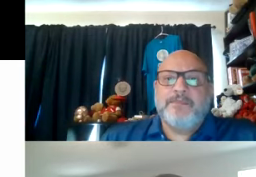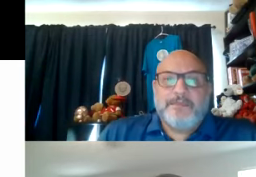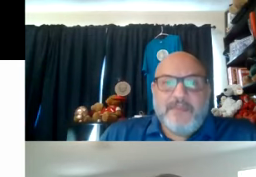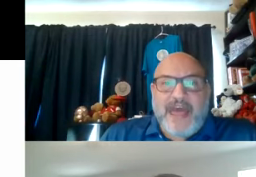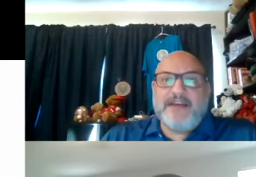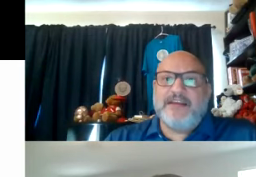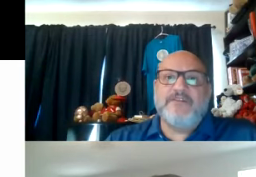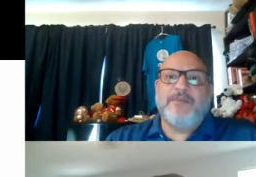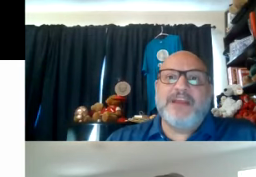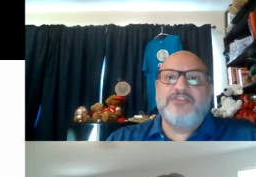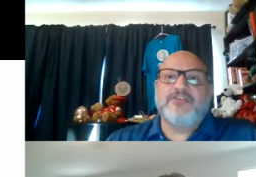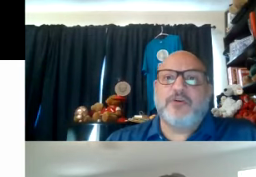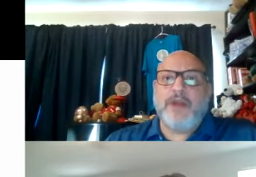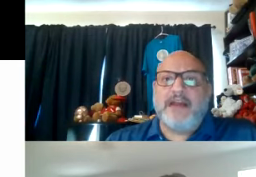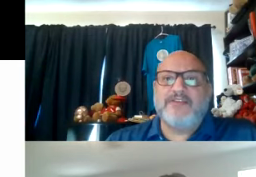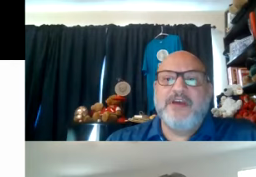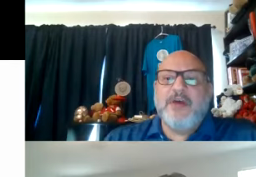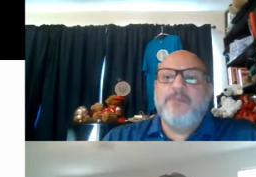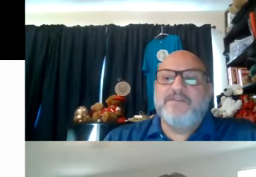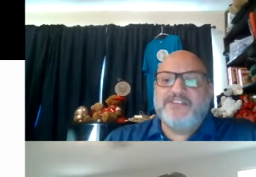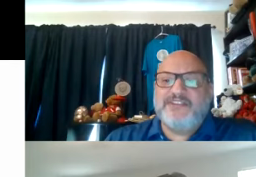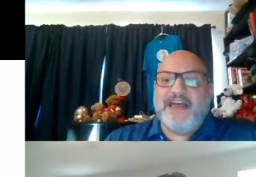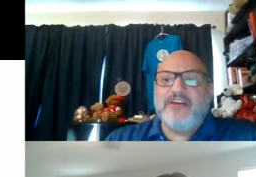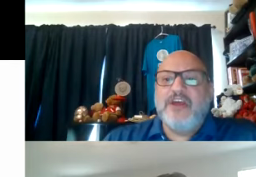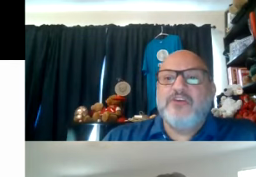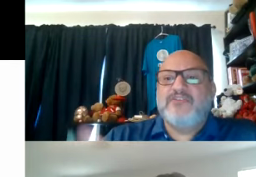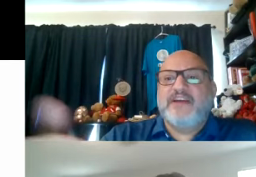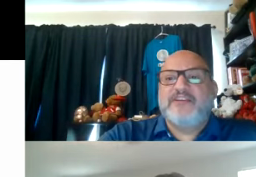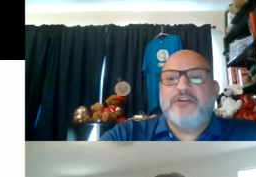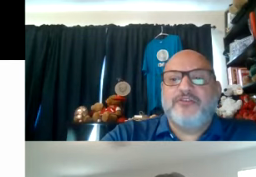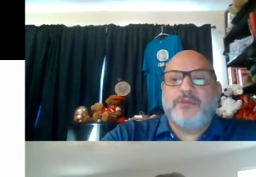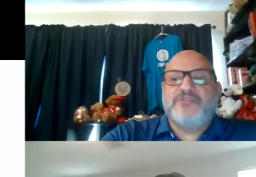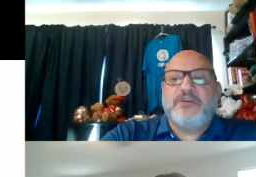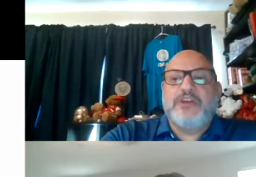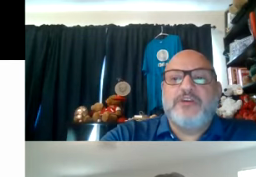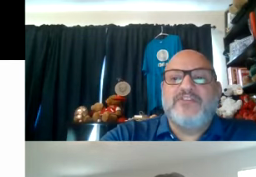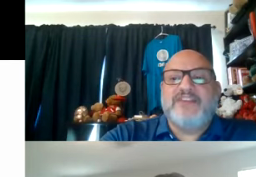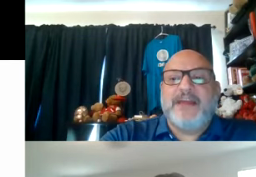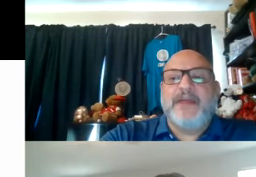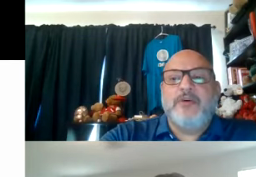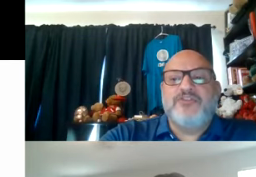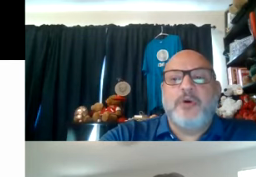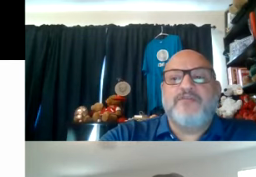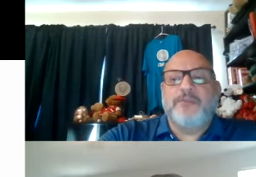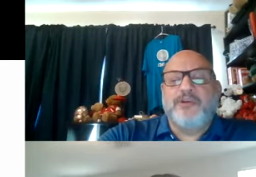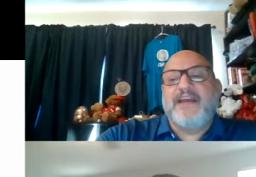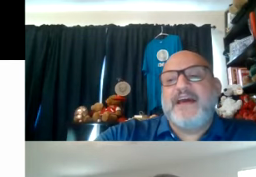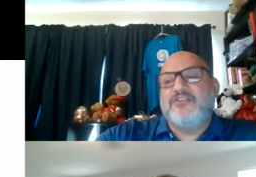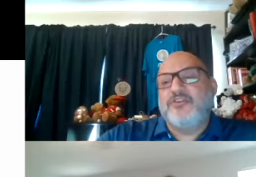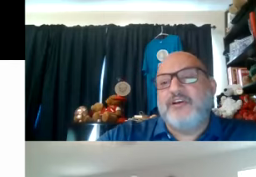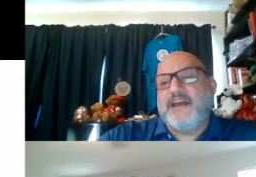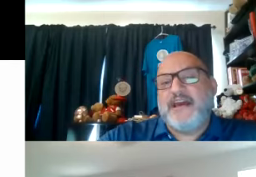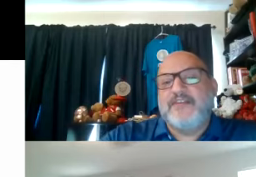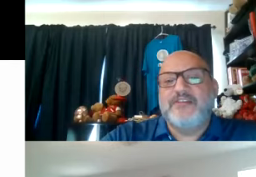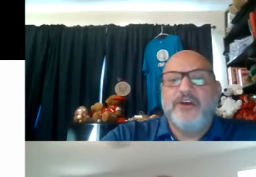same, that information is correct. But if instead you said that transcription, we use the same language going from nucleic